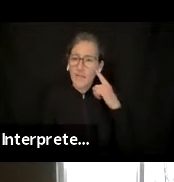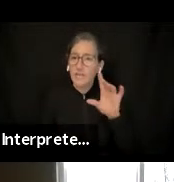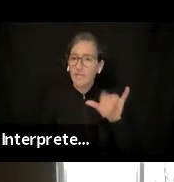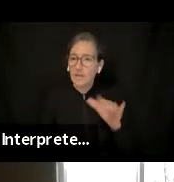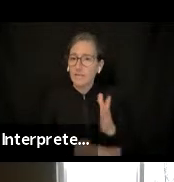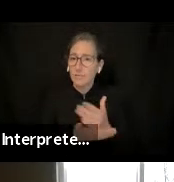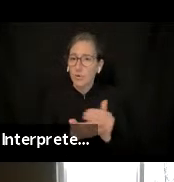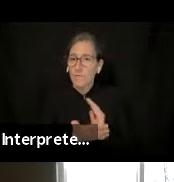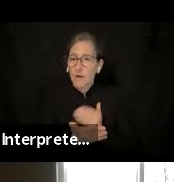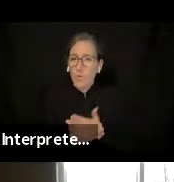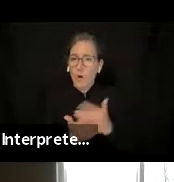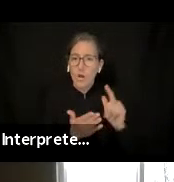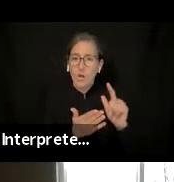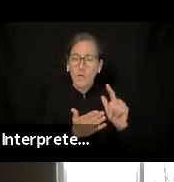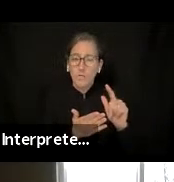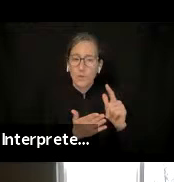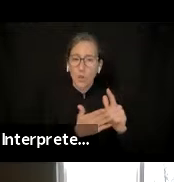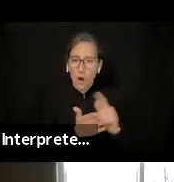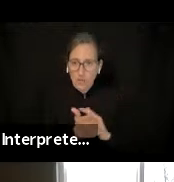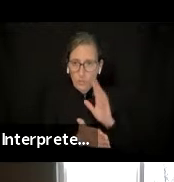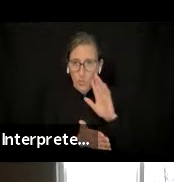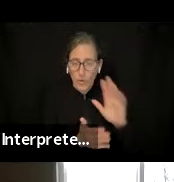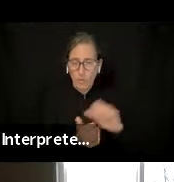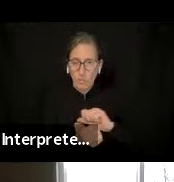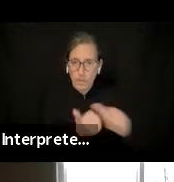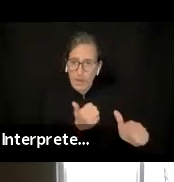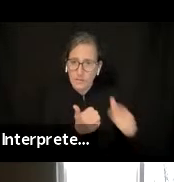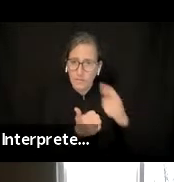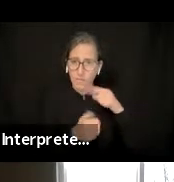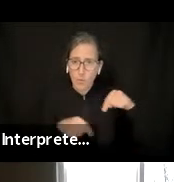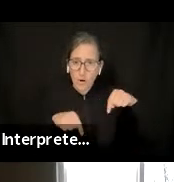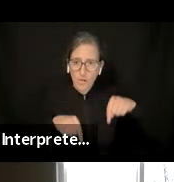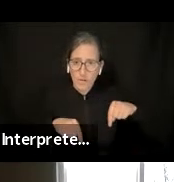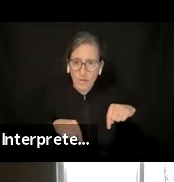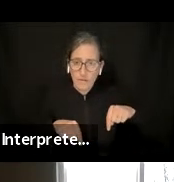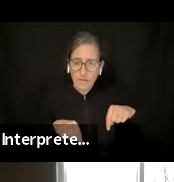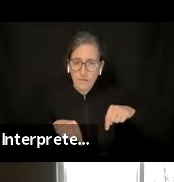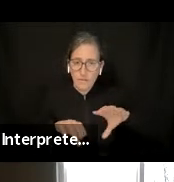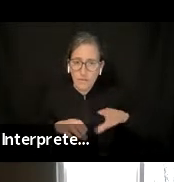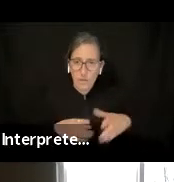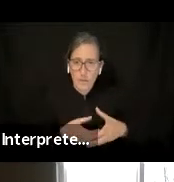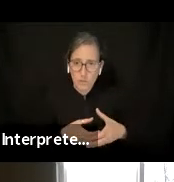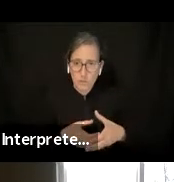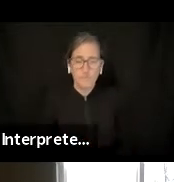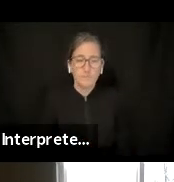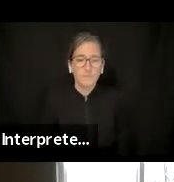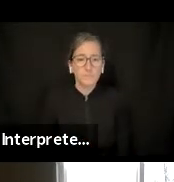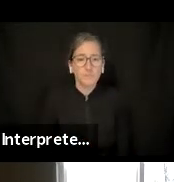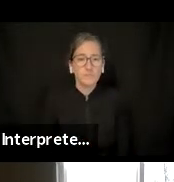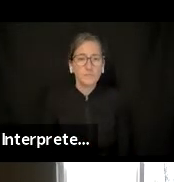commission. Yes, and to clarify how